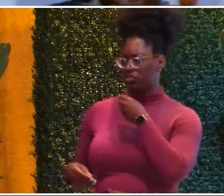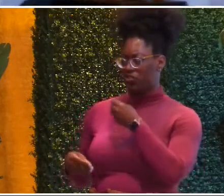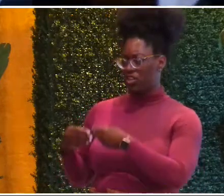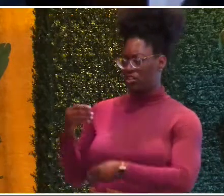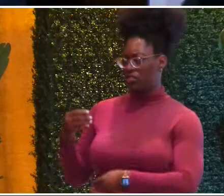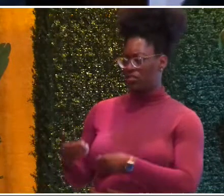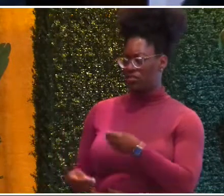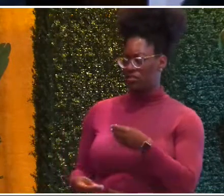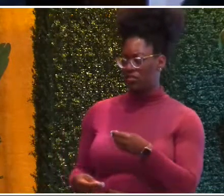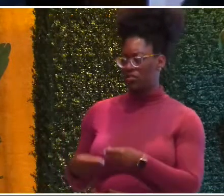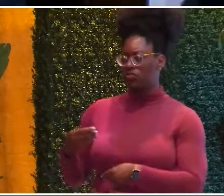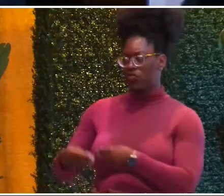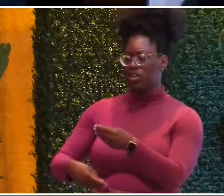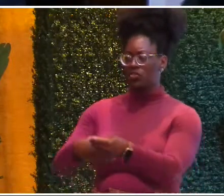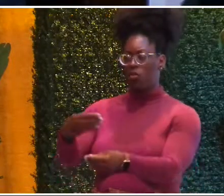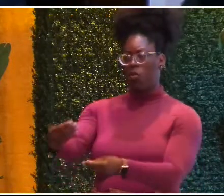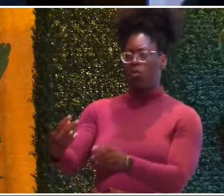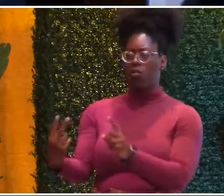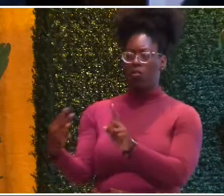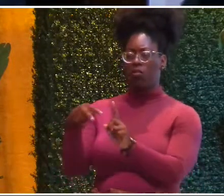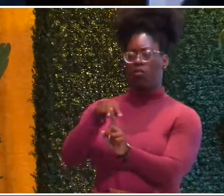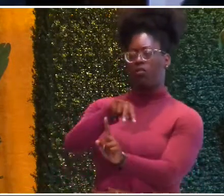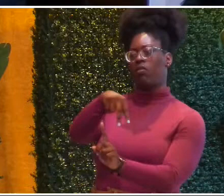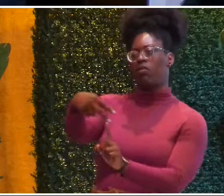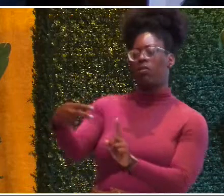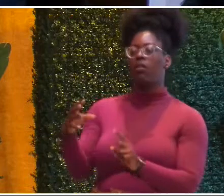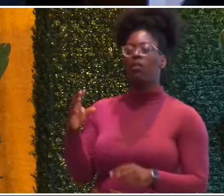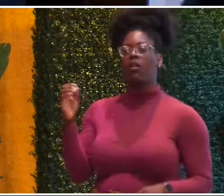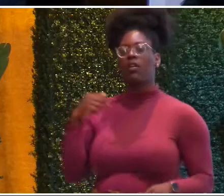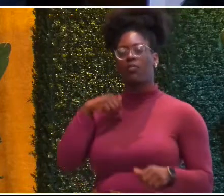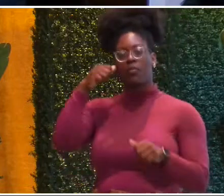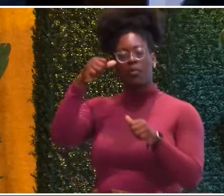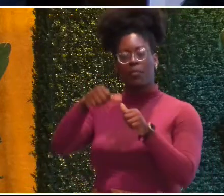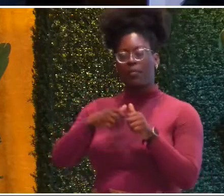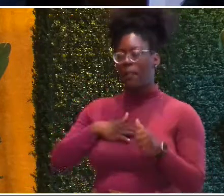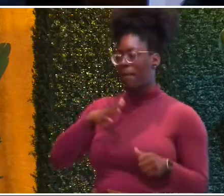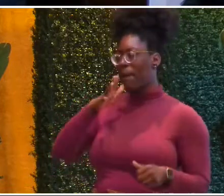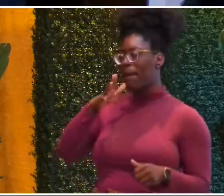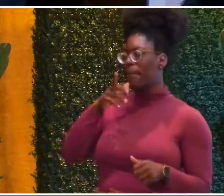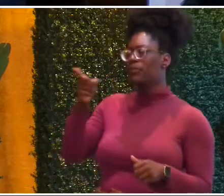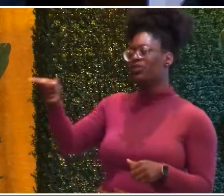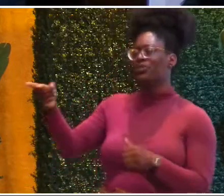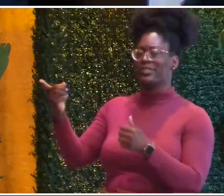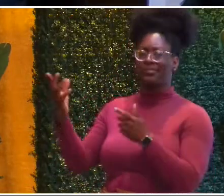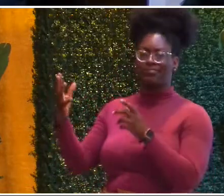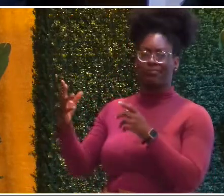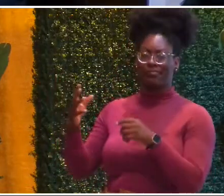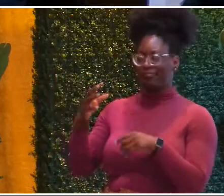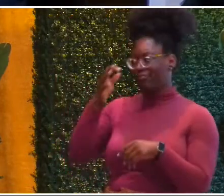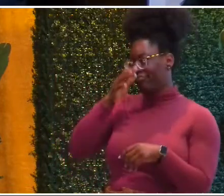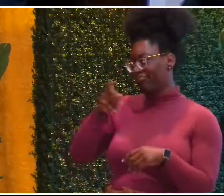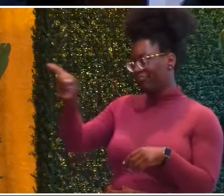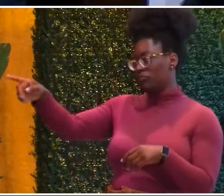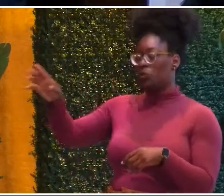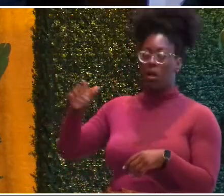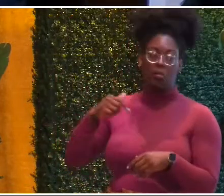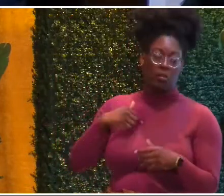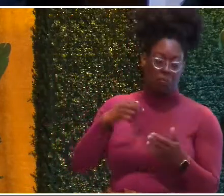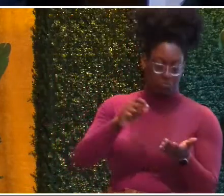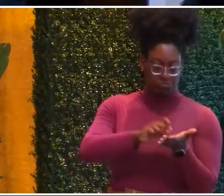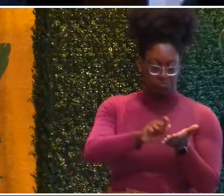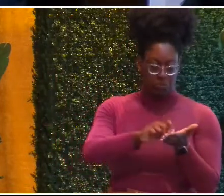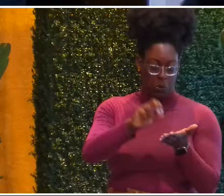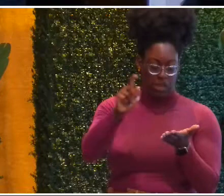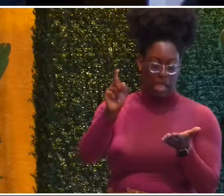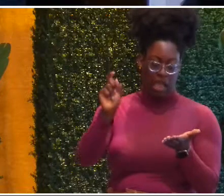mom because she was close by and was helping me with my laundry, but that's neither here nor there. But I said to my